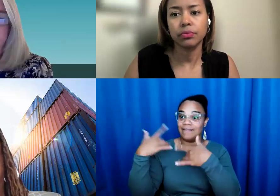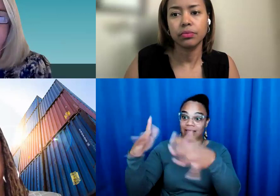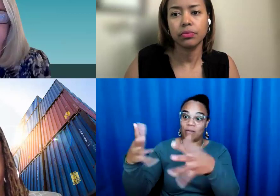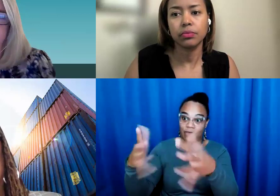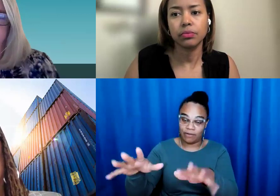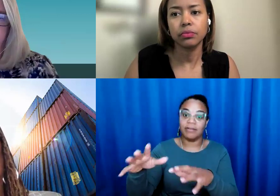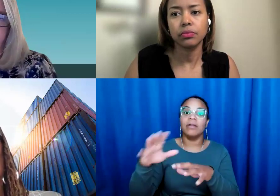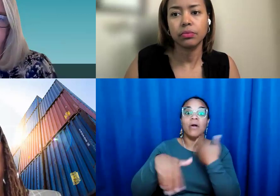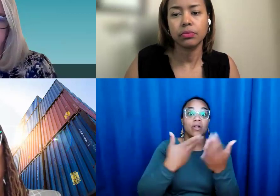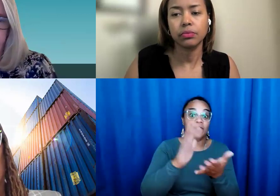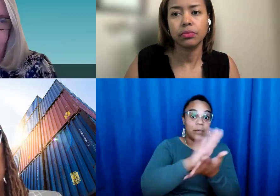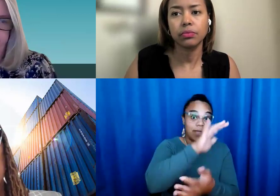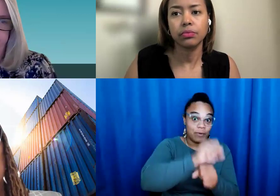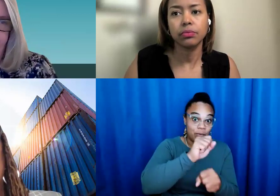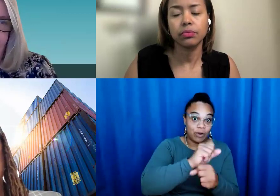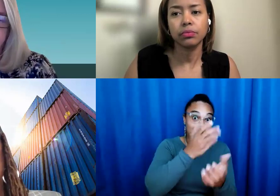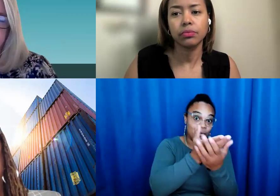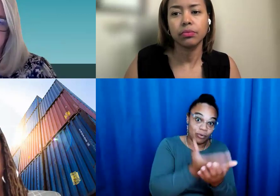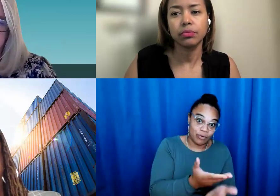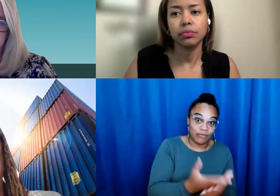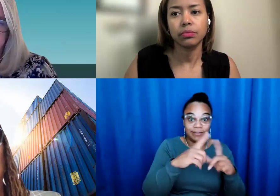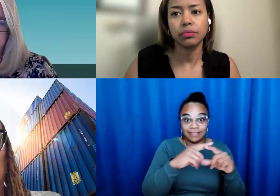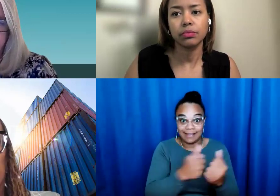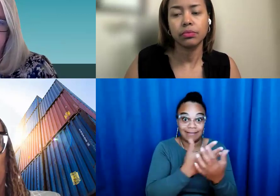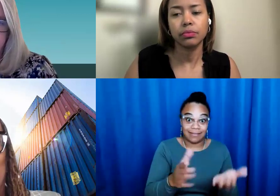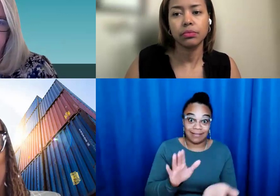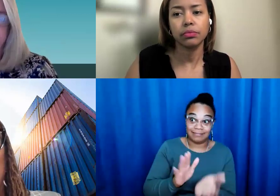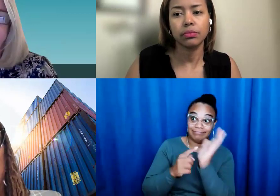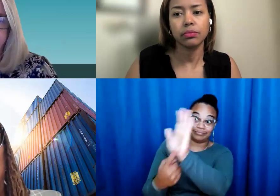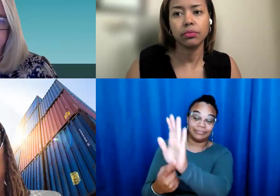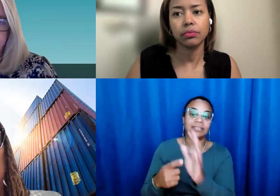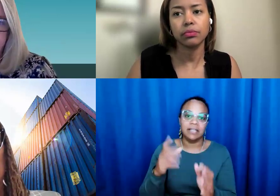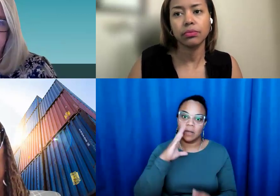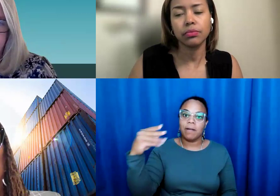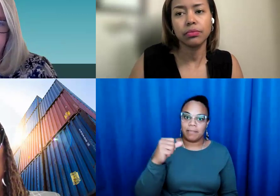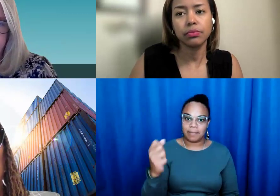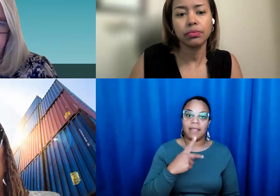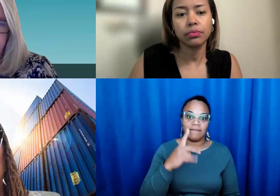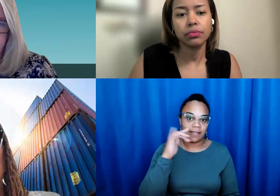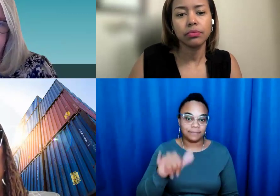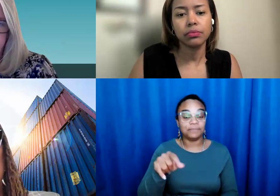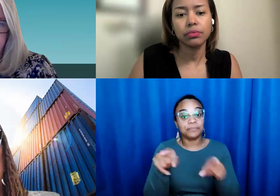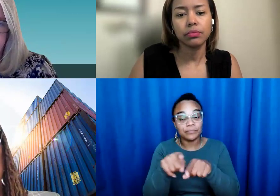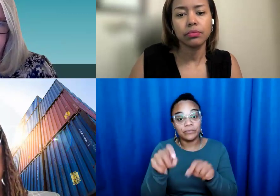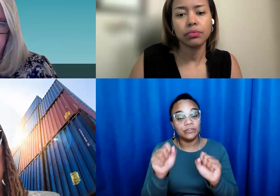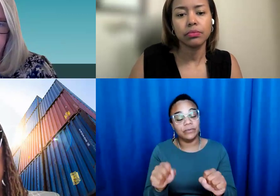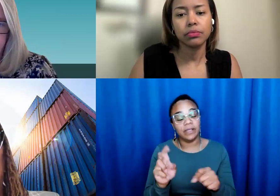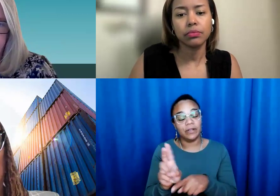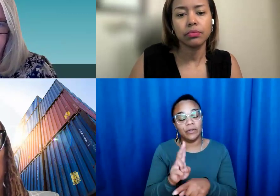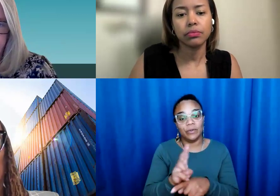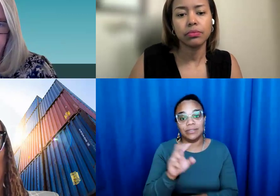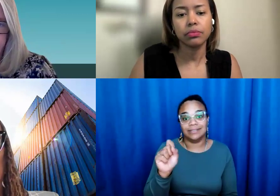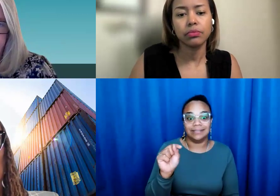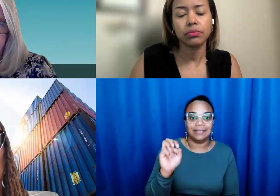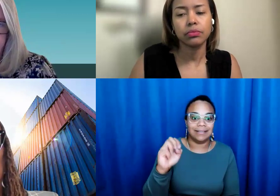the documentation and your receipts, and you will get reimbursed for that. Also, too, you can use STEP